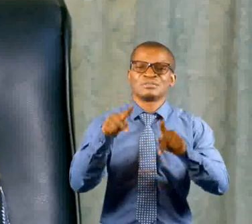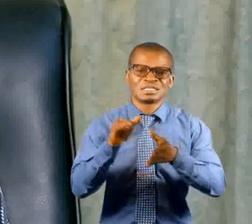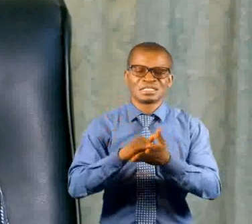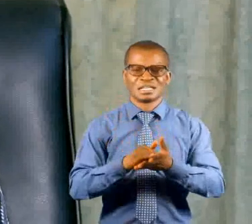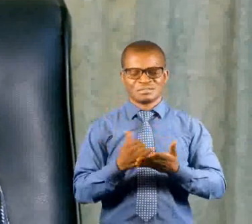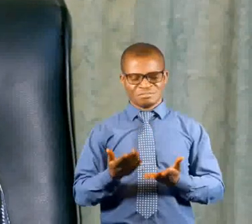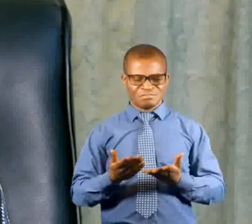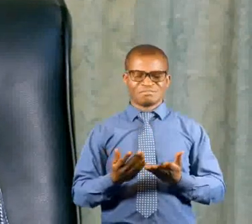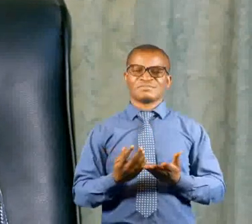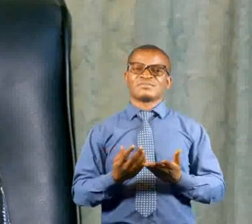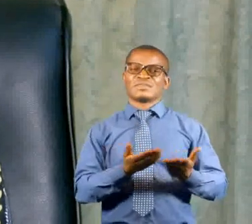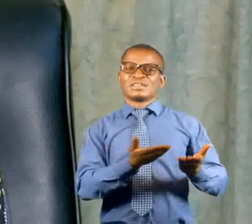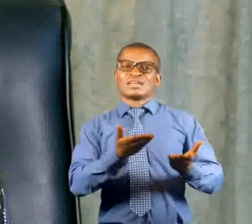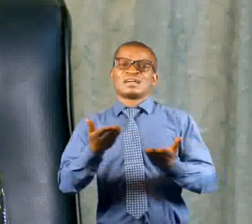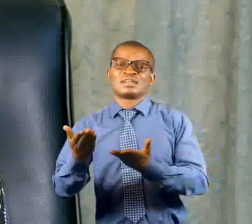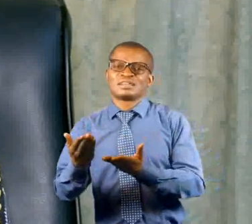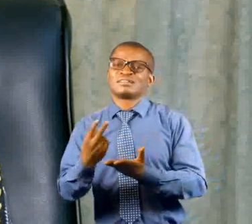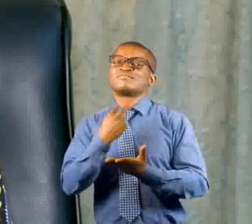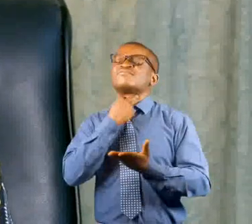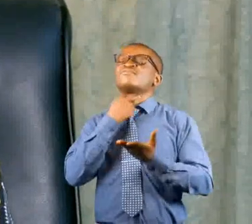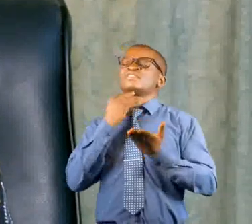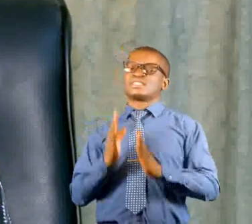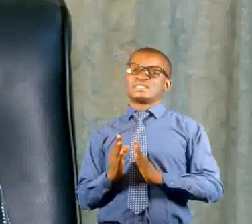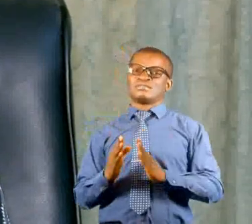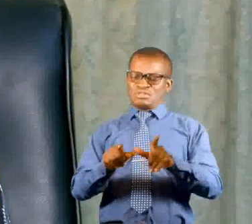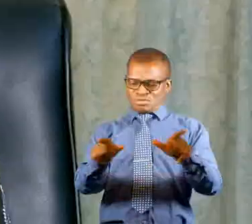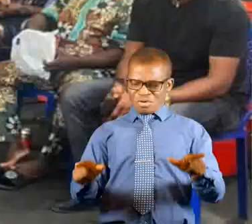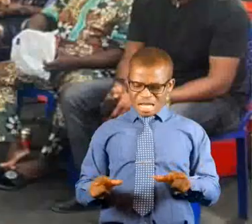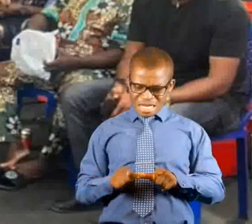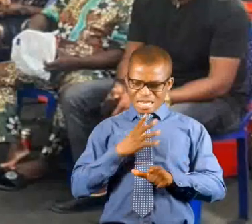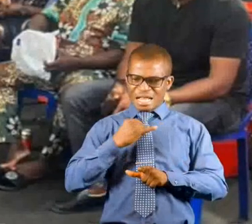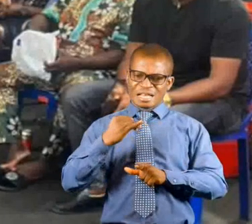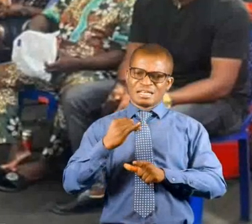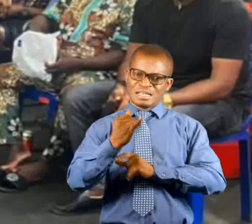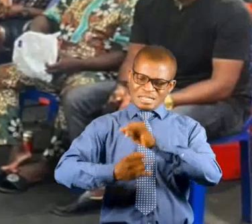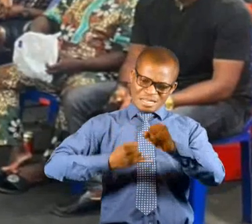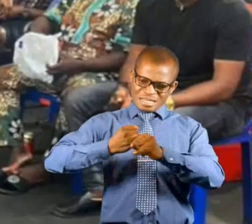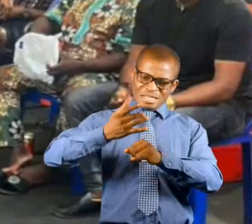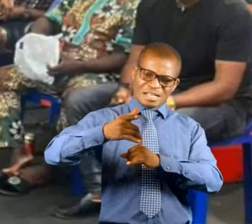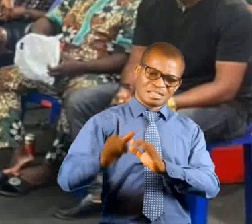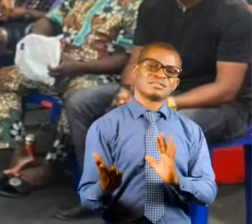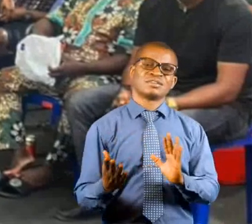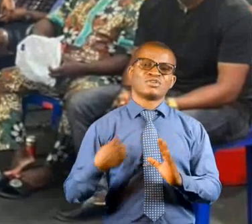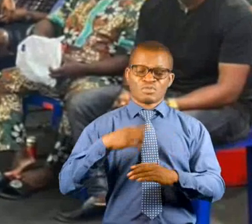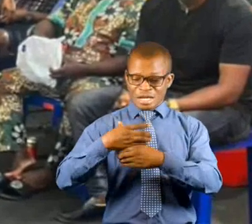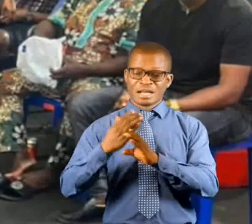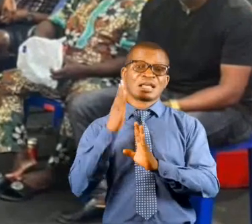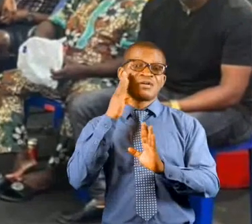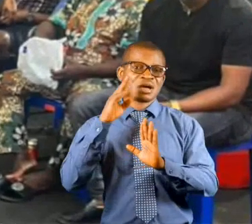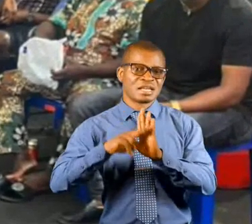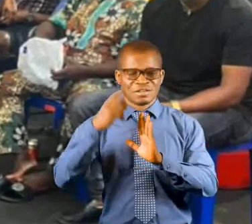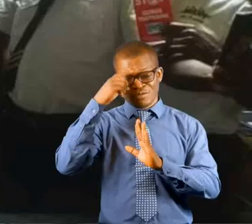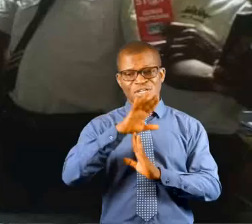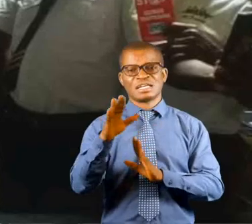carry these victims, both internally and also externally. And we conducted sensitization for their